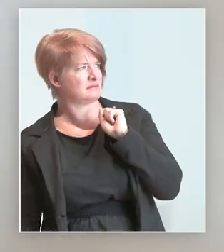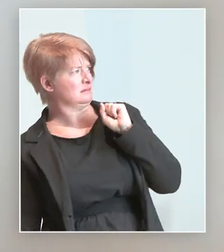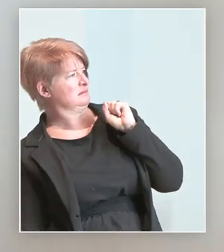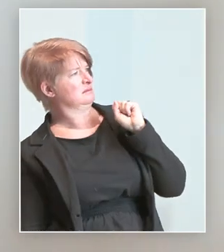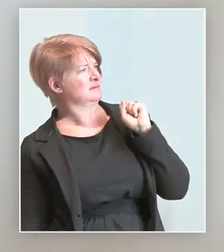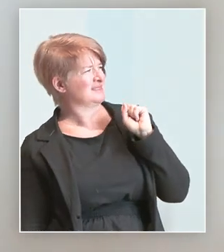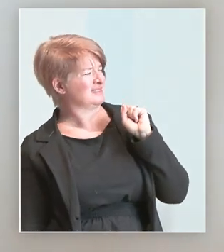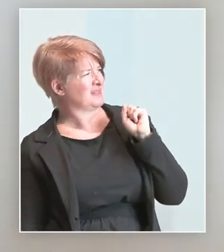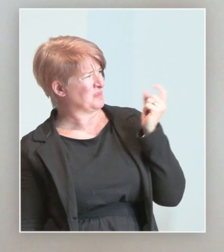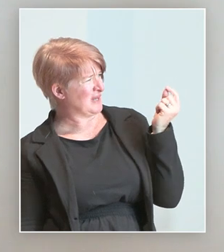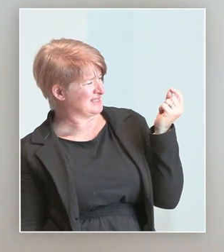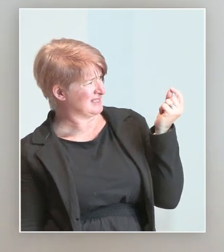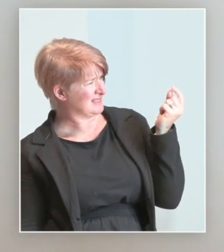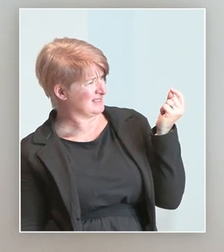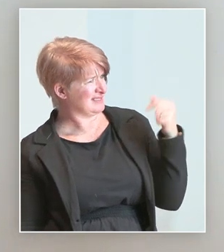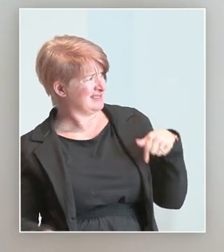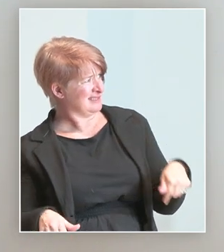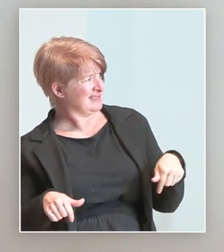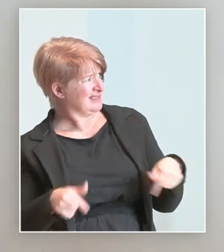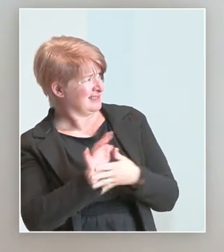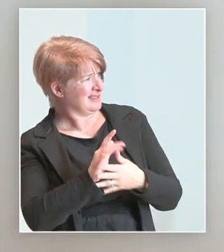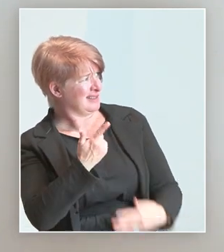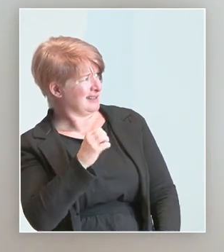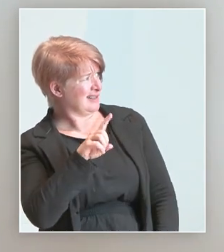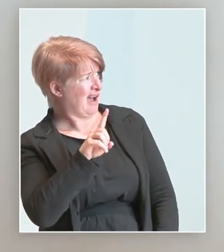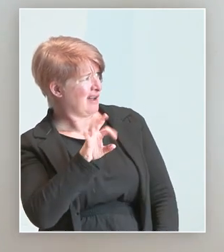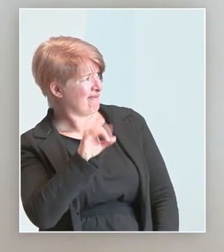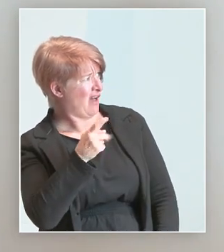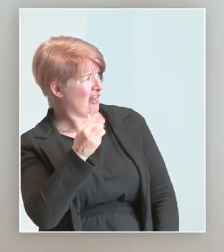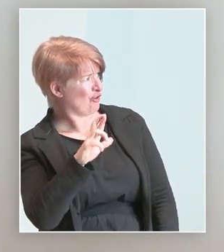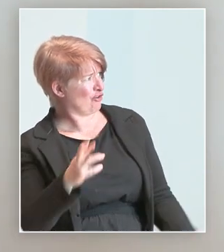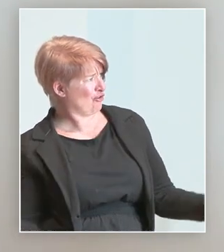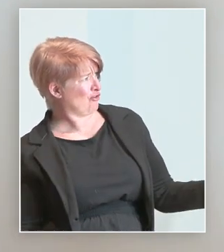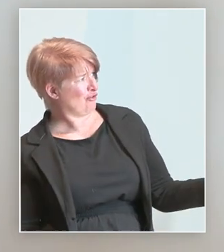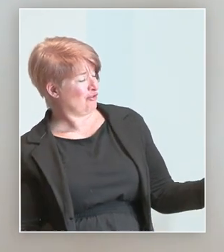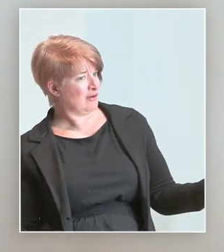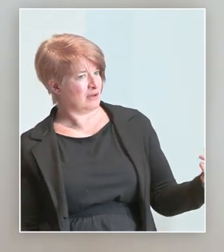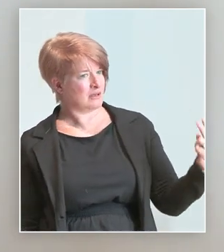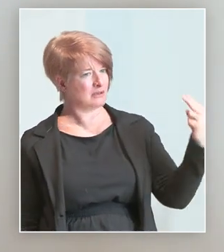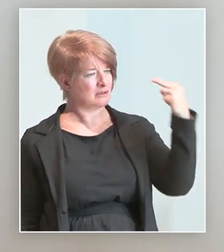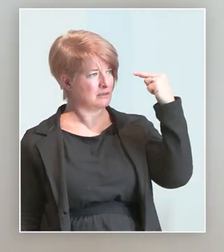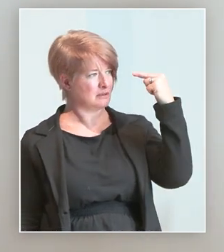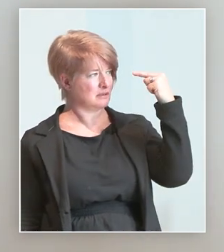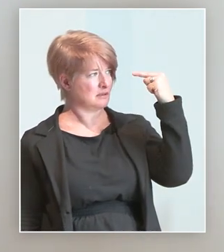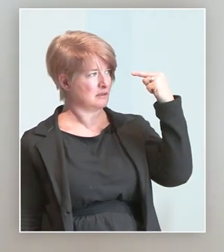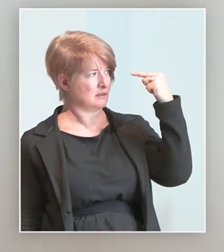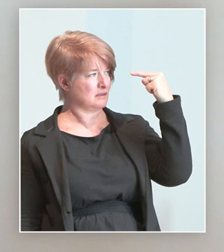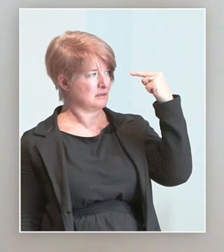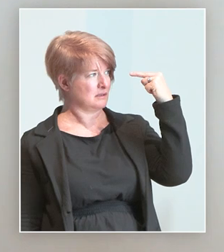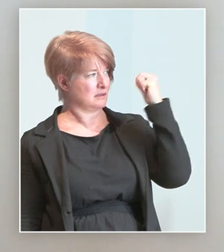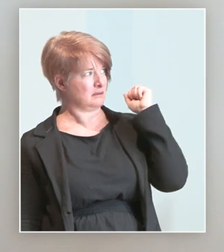what is this? Are we on the set of The Godfather? The stern look I received alongside the